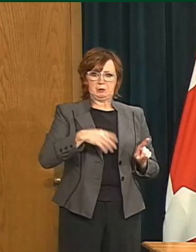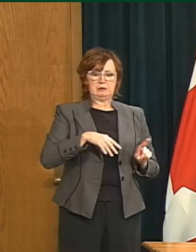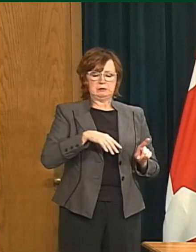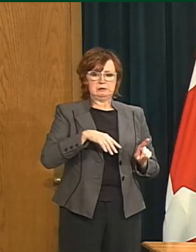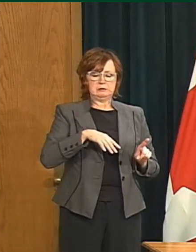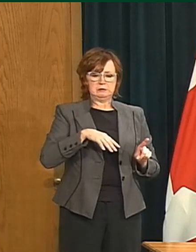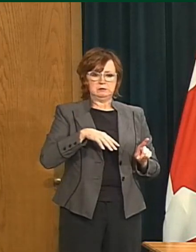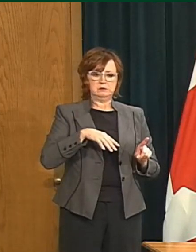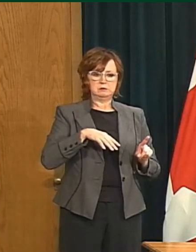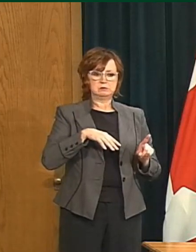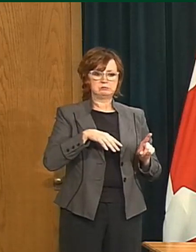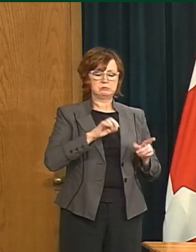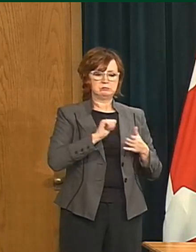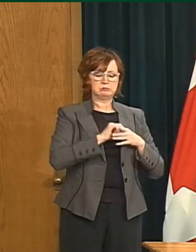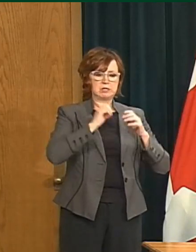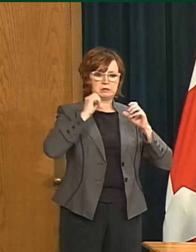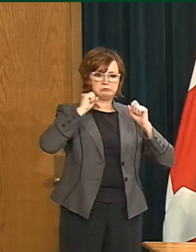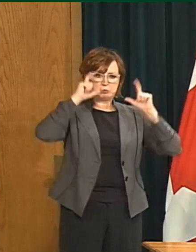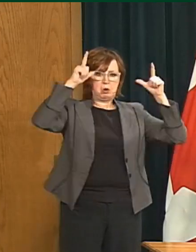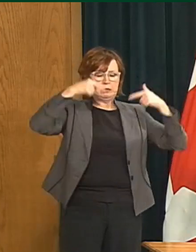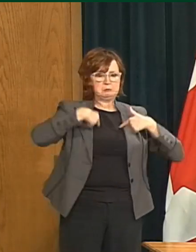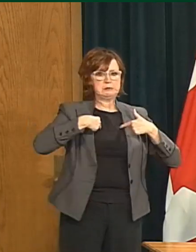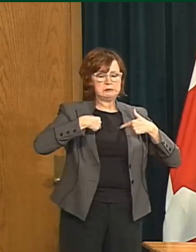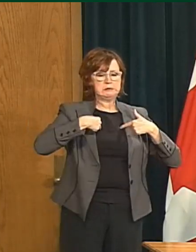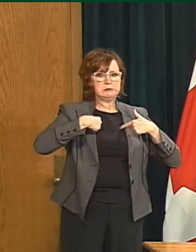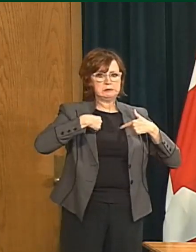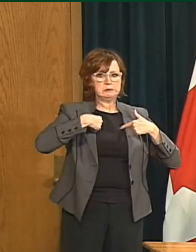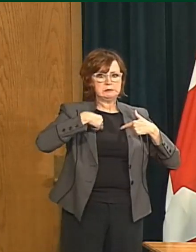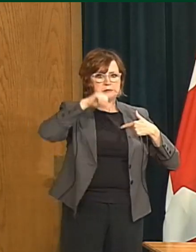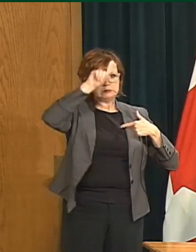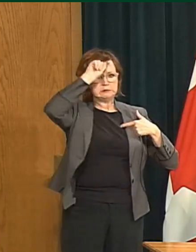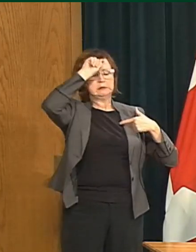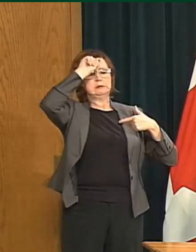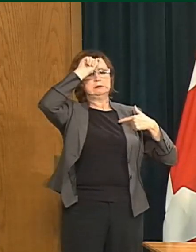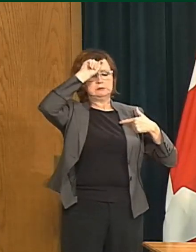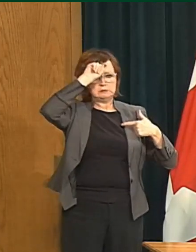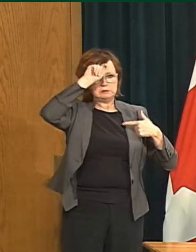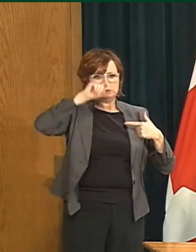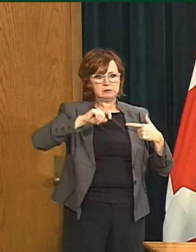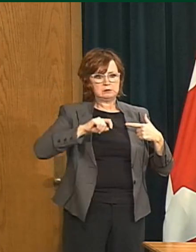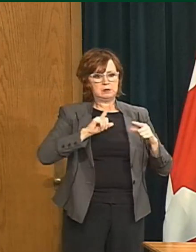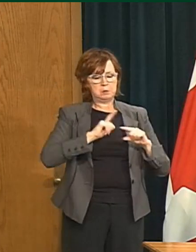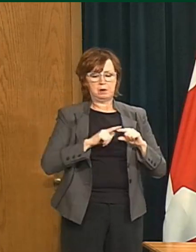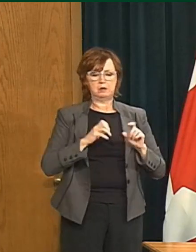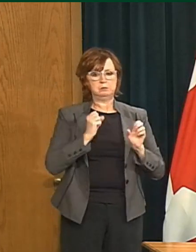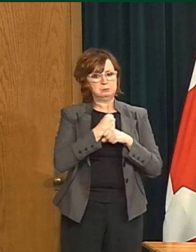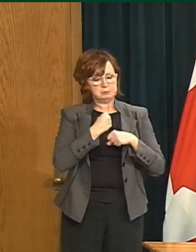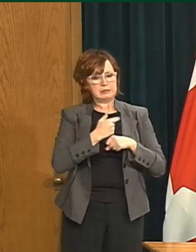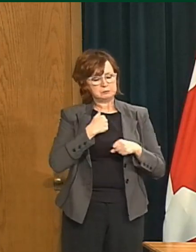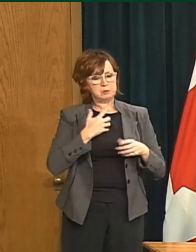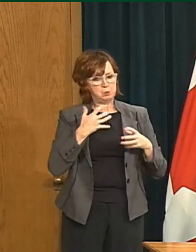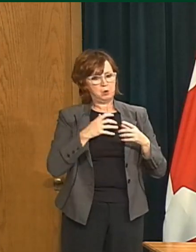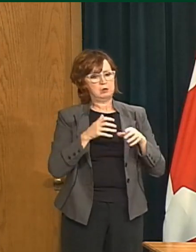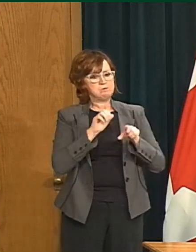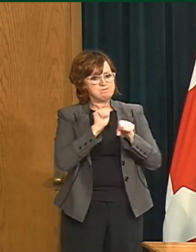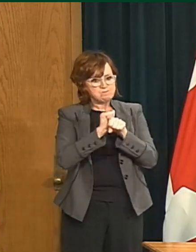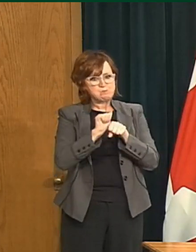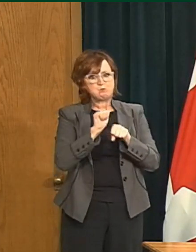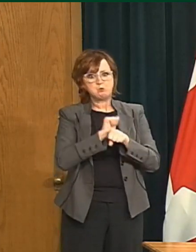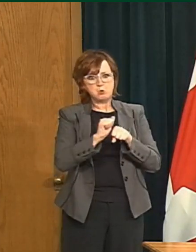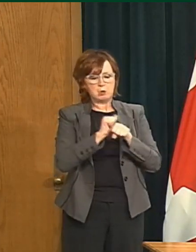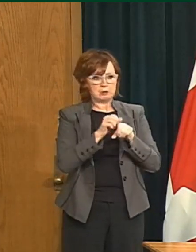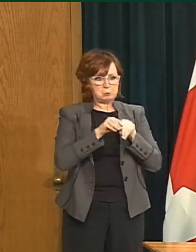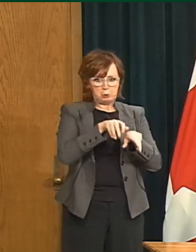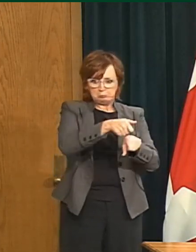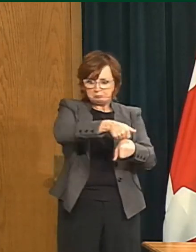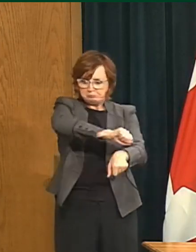need to continue to deal with this in exactly the way we have been in this province. That being said, the modeling that is put in place is